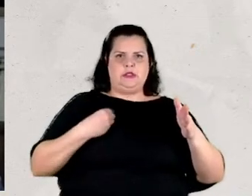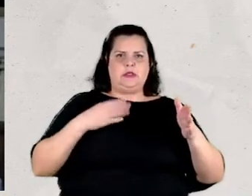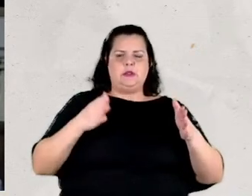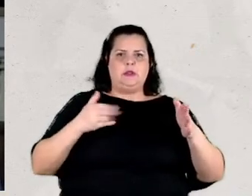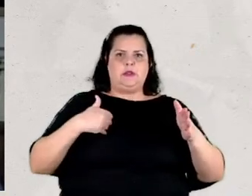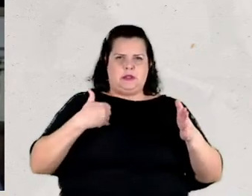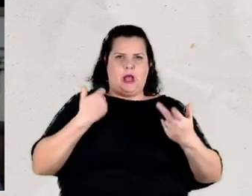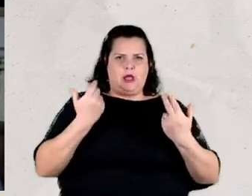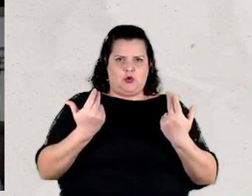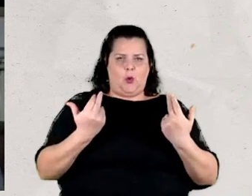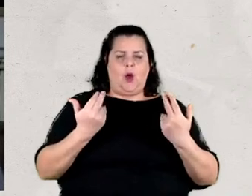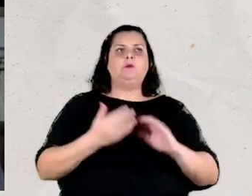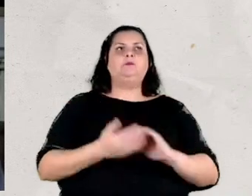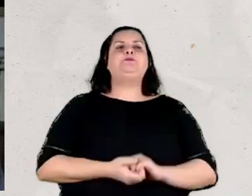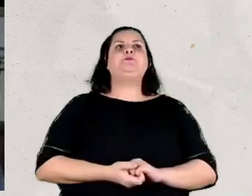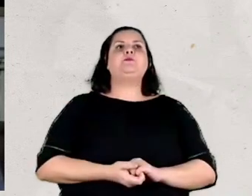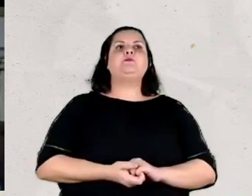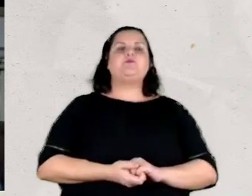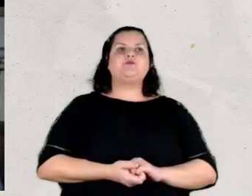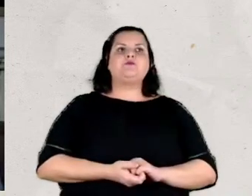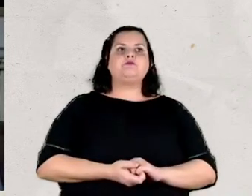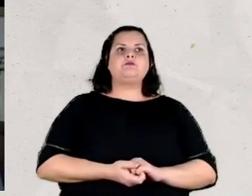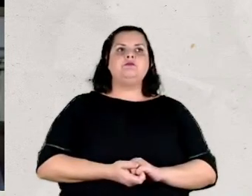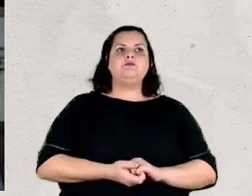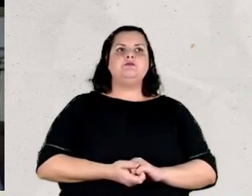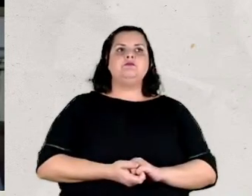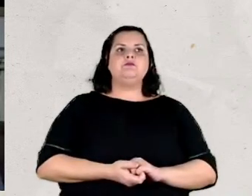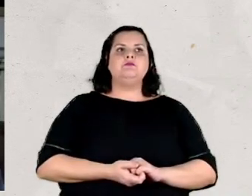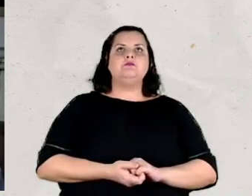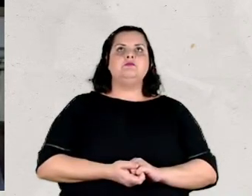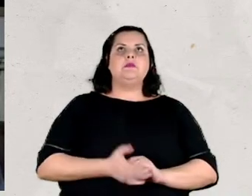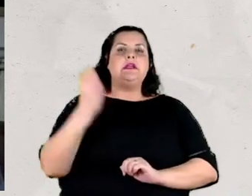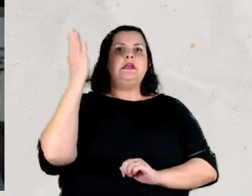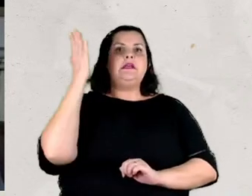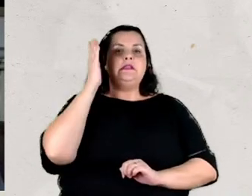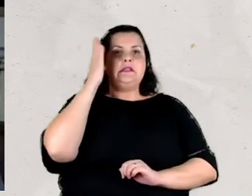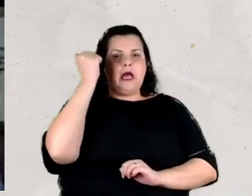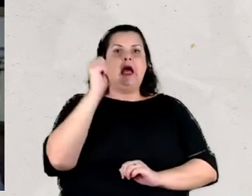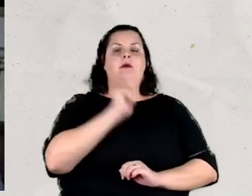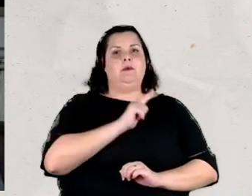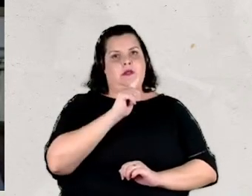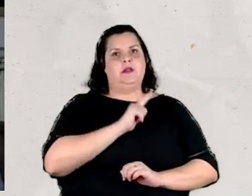real attempts to, the international community invested billions